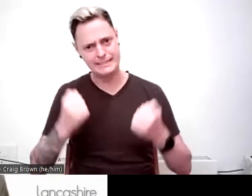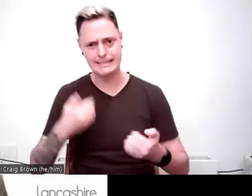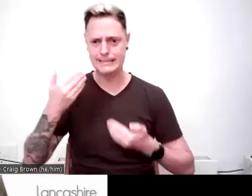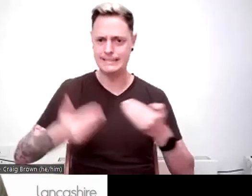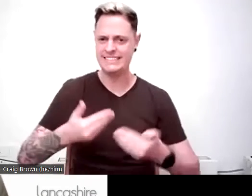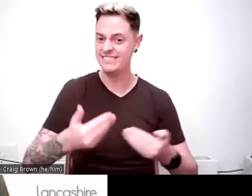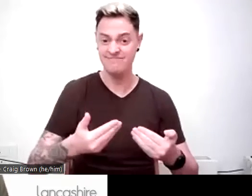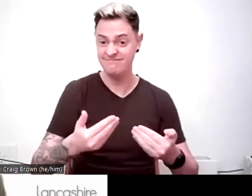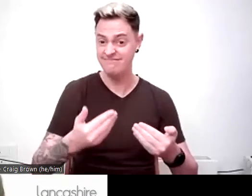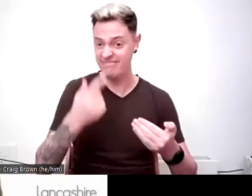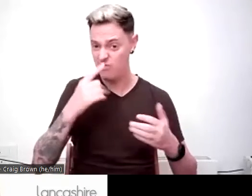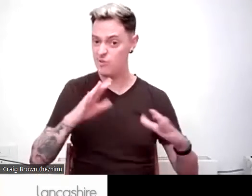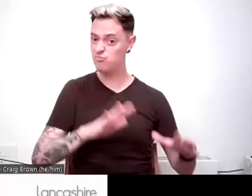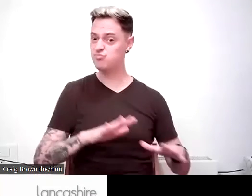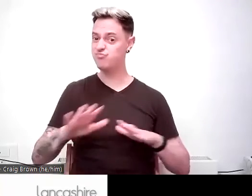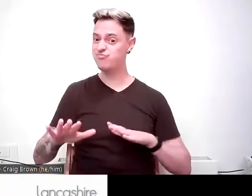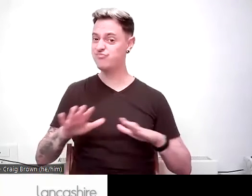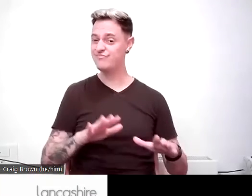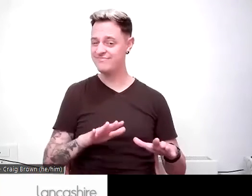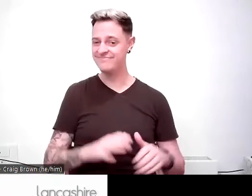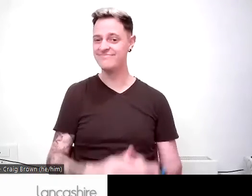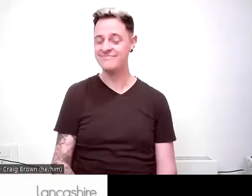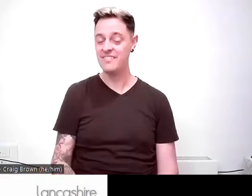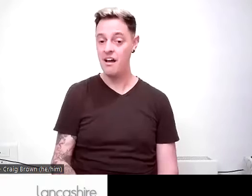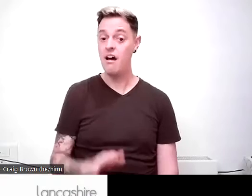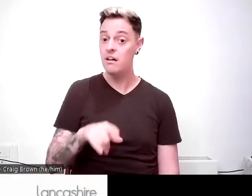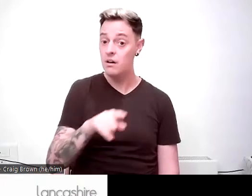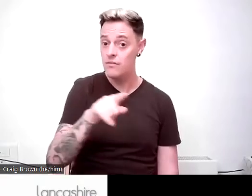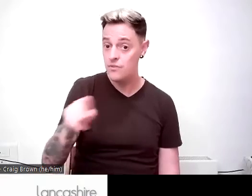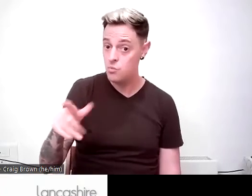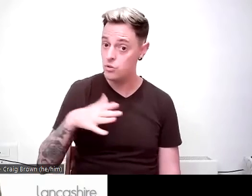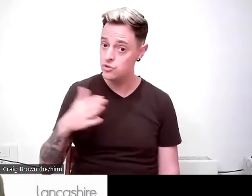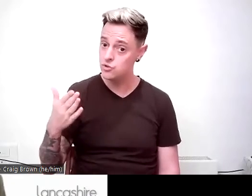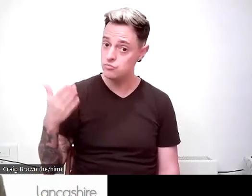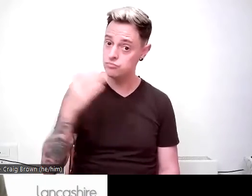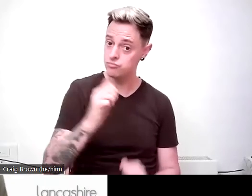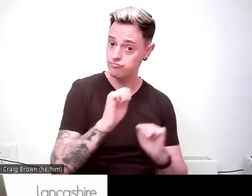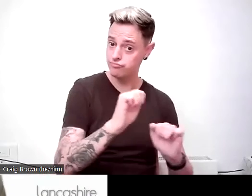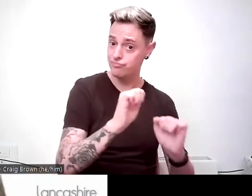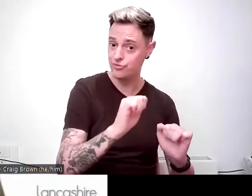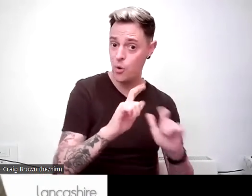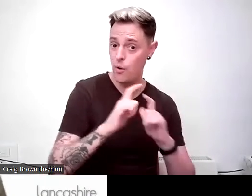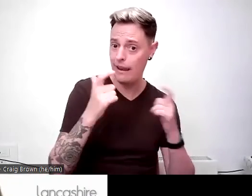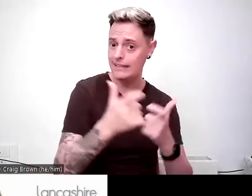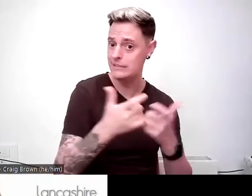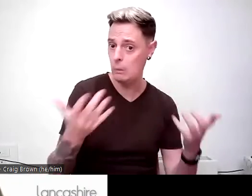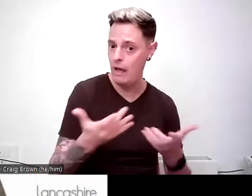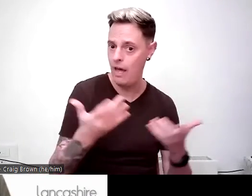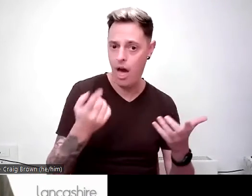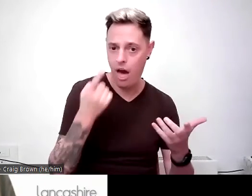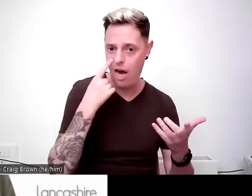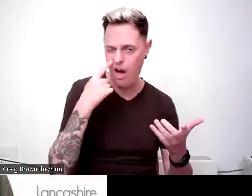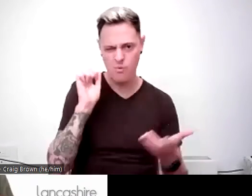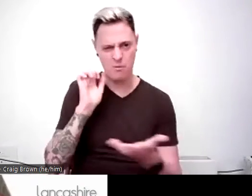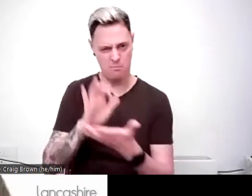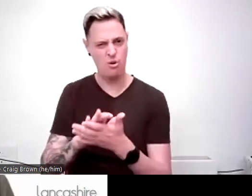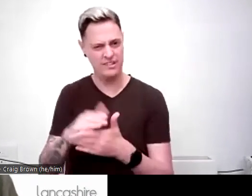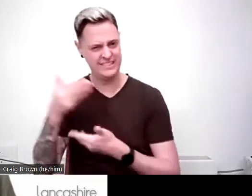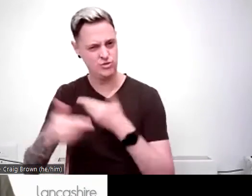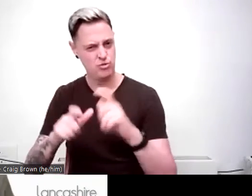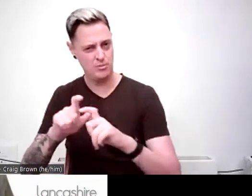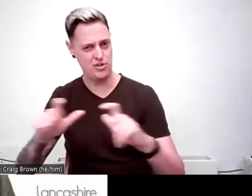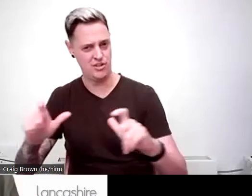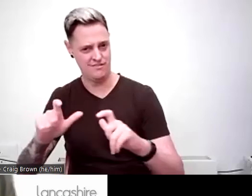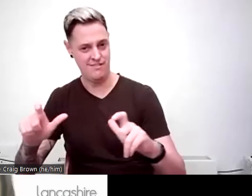if anyone wants to find your classes specifically, if you want to just sort of tell us what they are now, like I said, we'll put them in the description. I know they're